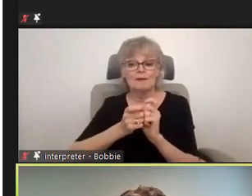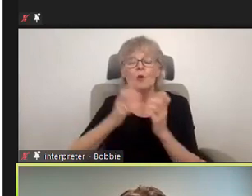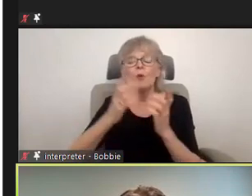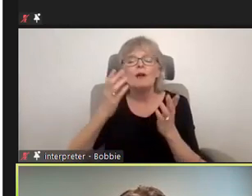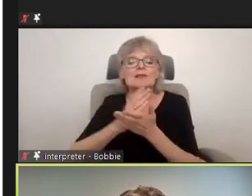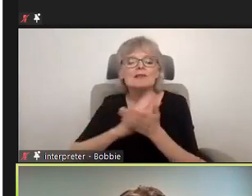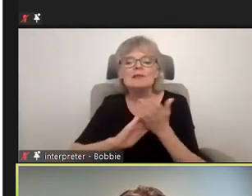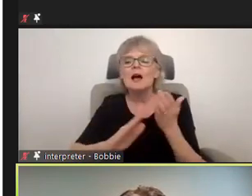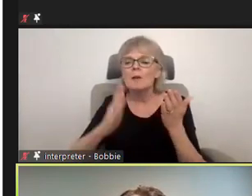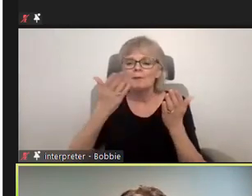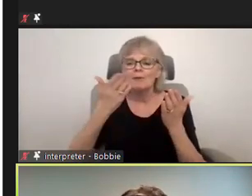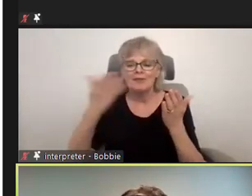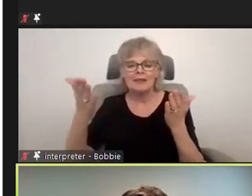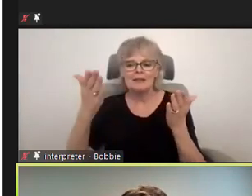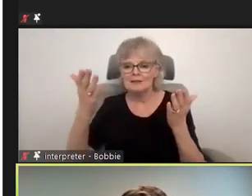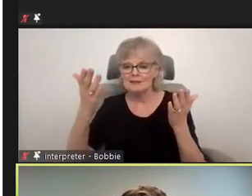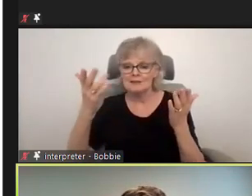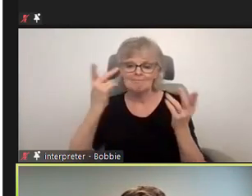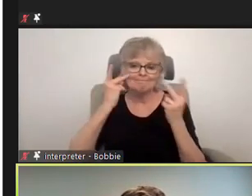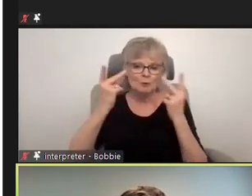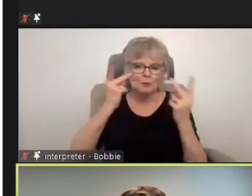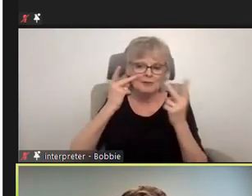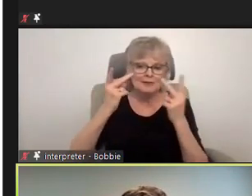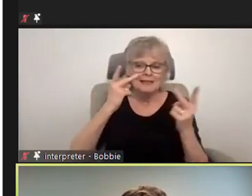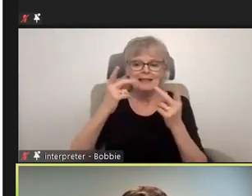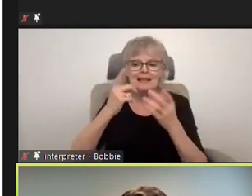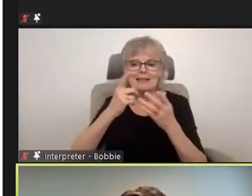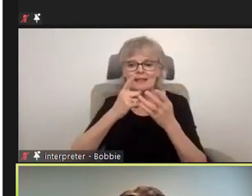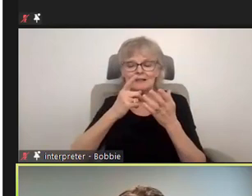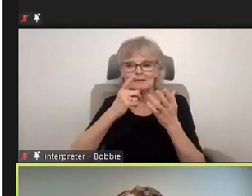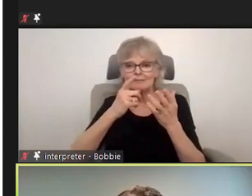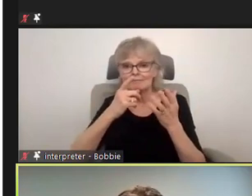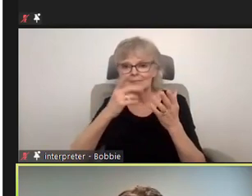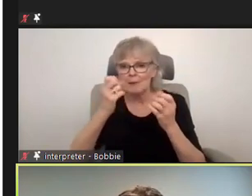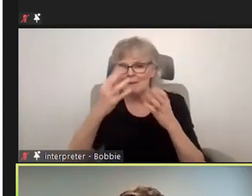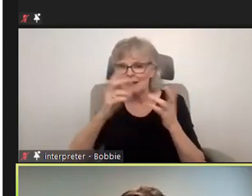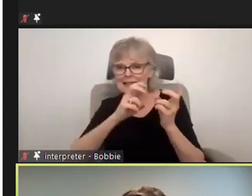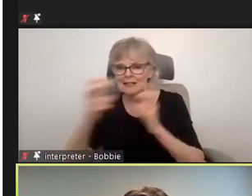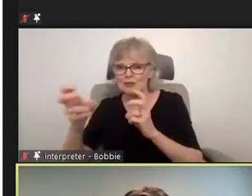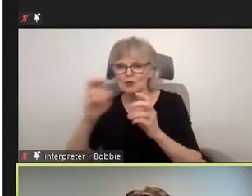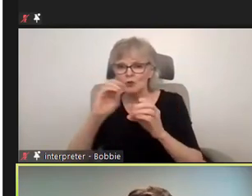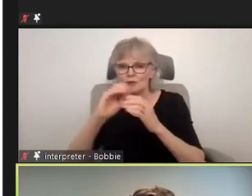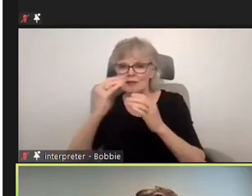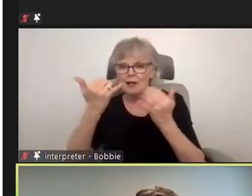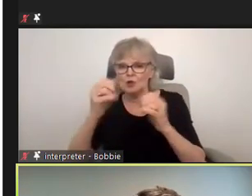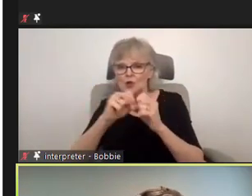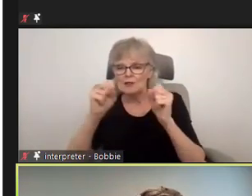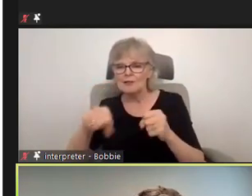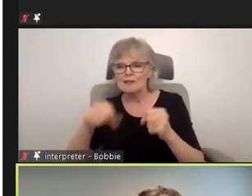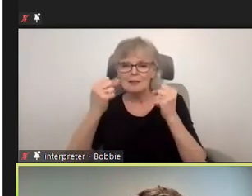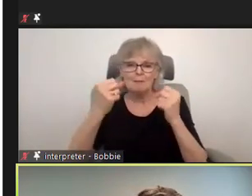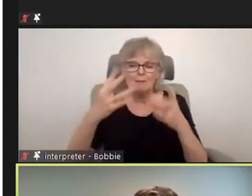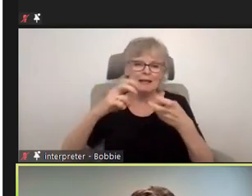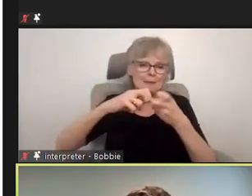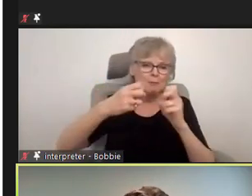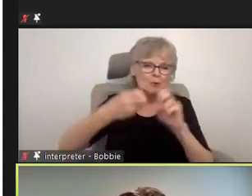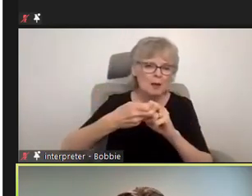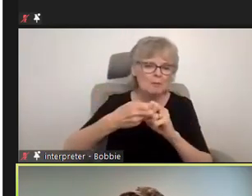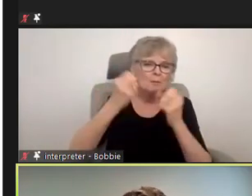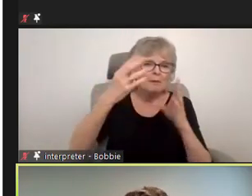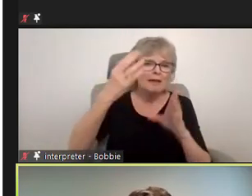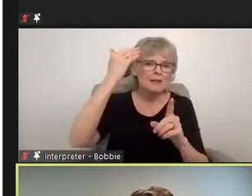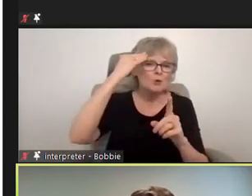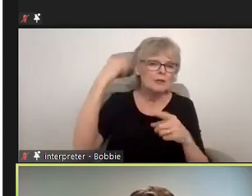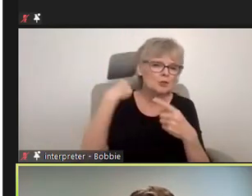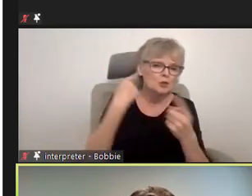on the table, but we have realized that there are so many issues in our current system, so many problems. Some of them we knew about, but some of them we had